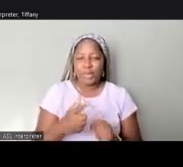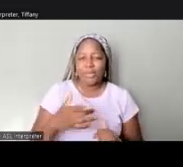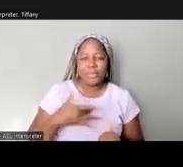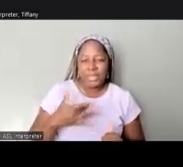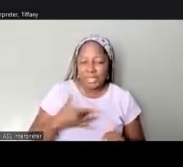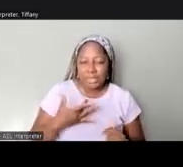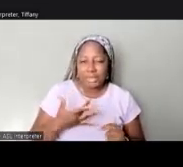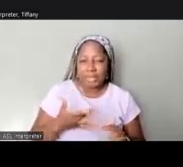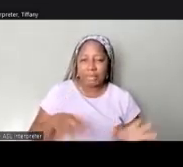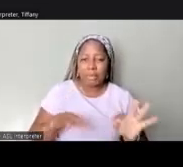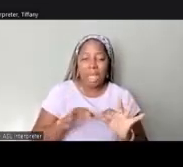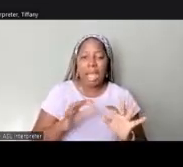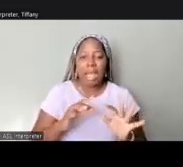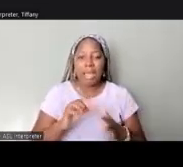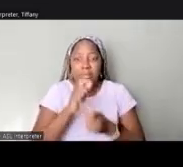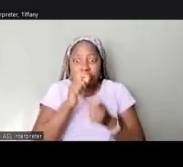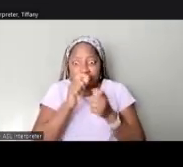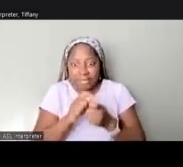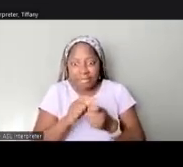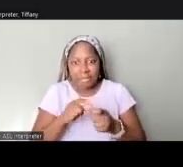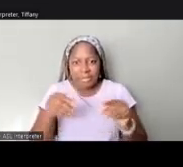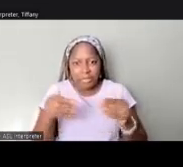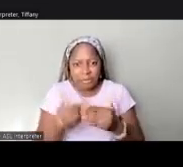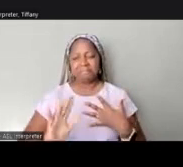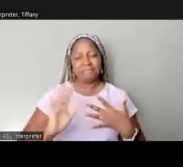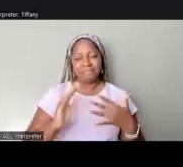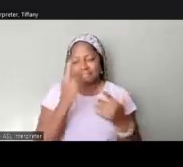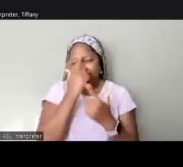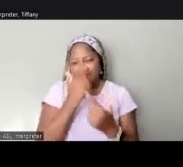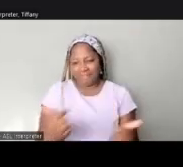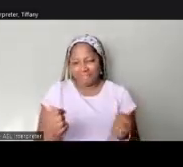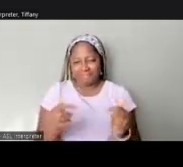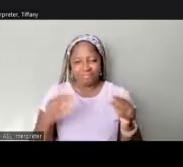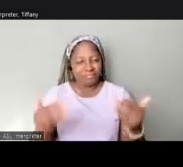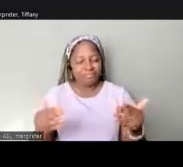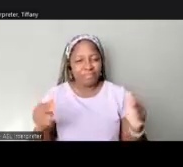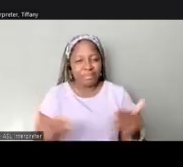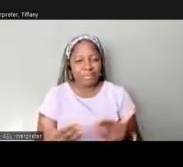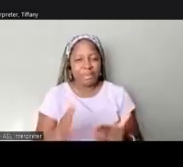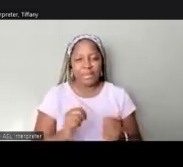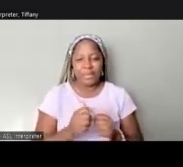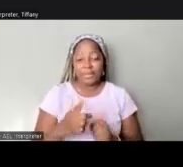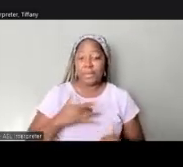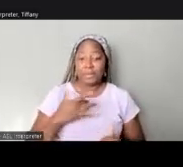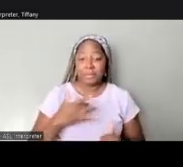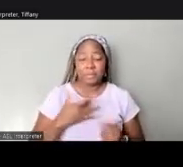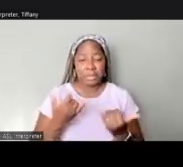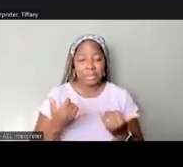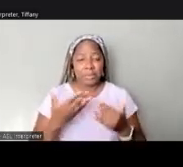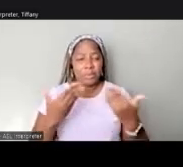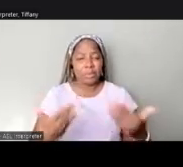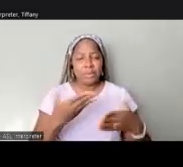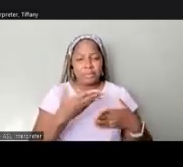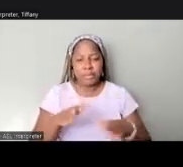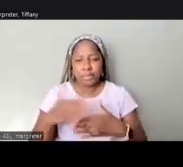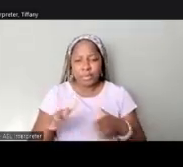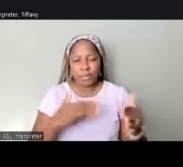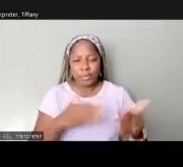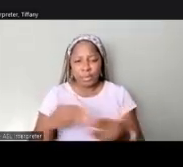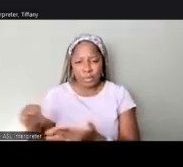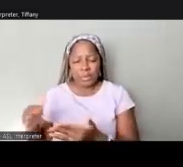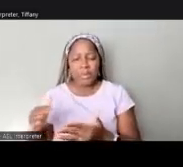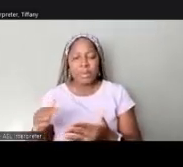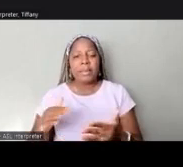whole lot, and I'm not going to do it right now just because of time, but we're going to go into breakouts, and I'm going to just say out loud